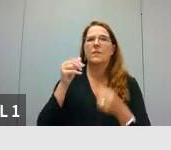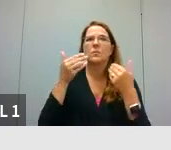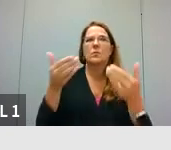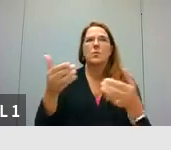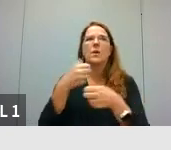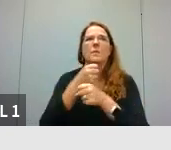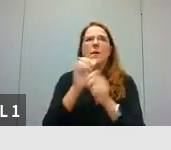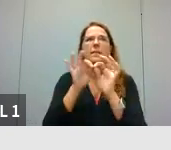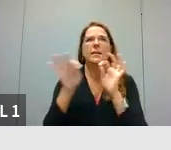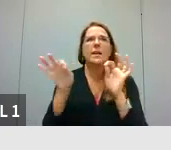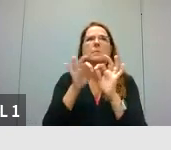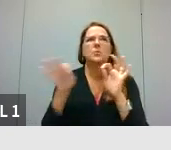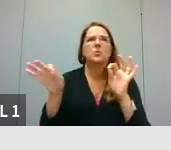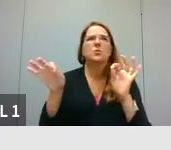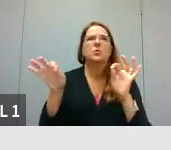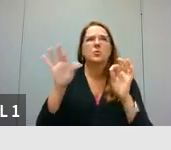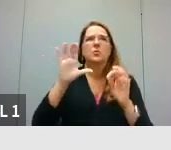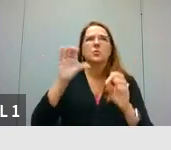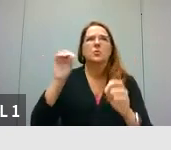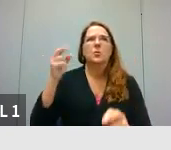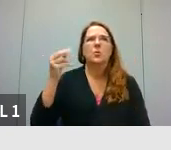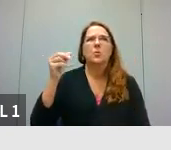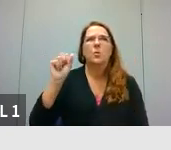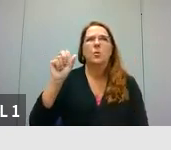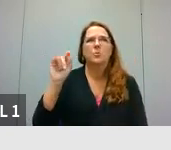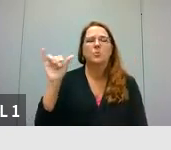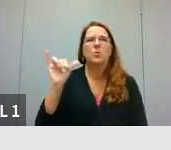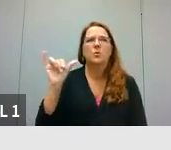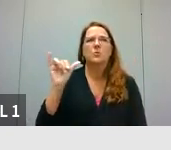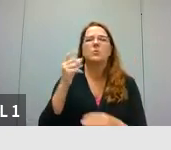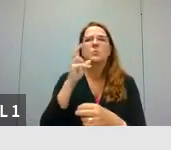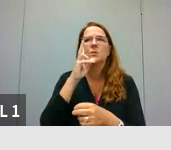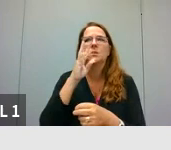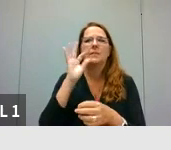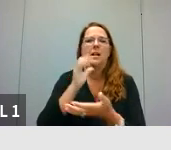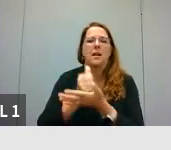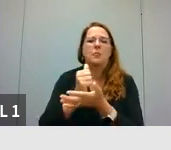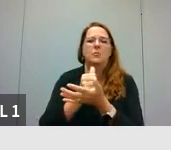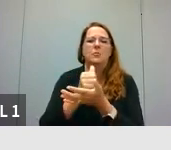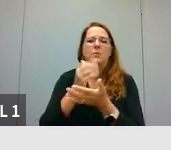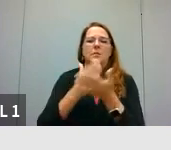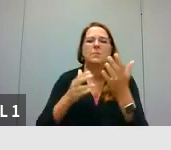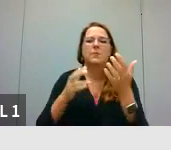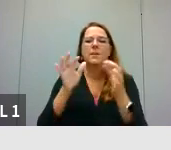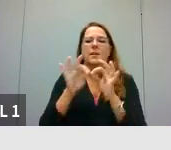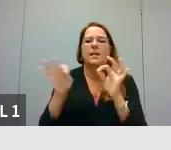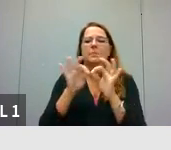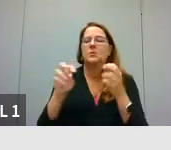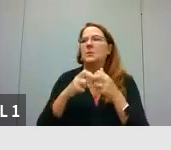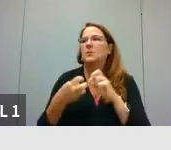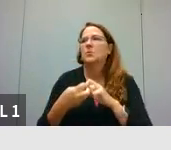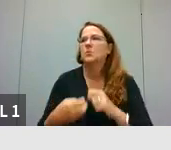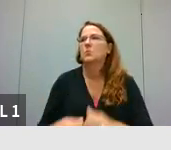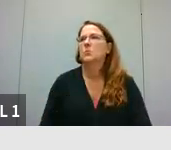captioner co-host as well when they come in, just to see if that helps avoid these issues. Okay. Thank